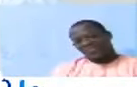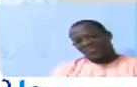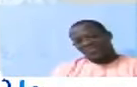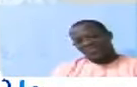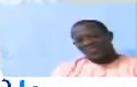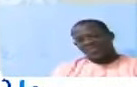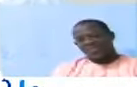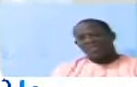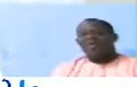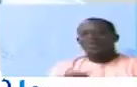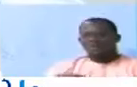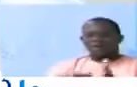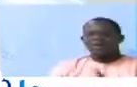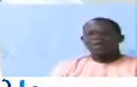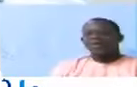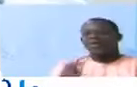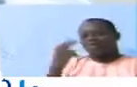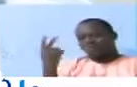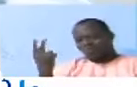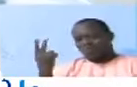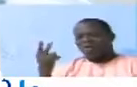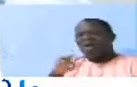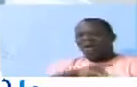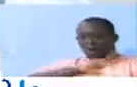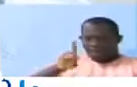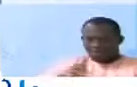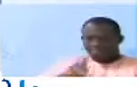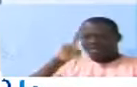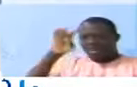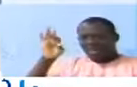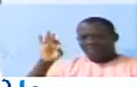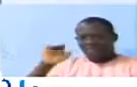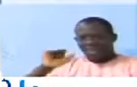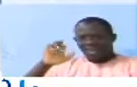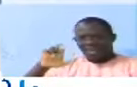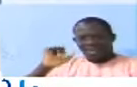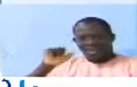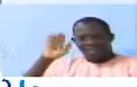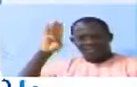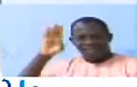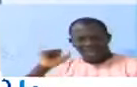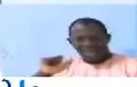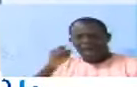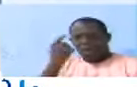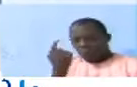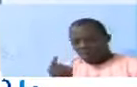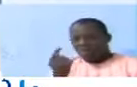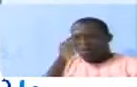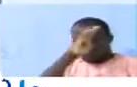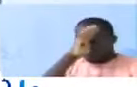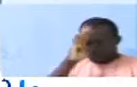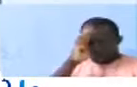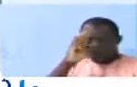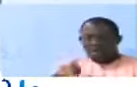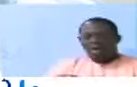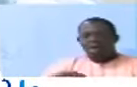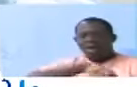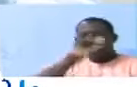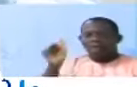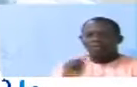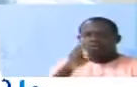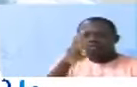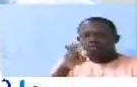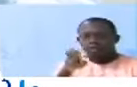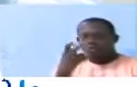married again. So now the 2 are with me in Faraba and 1 is at Brikama. And 22 children, correct? Ndim